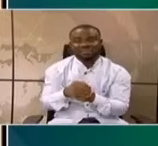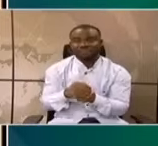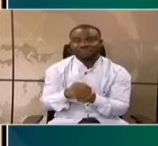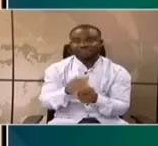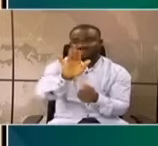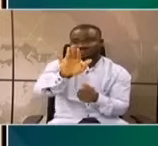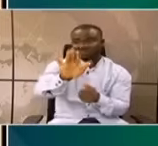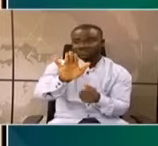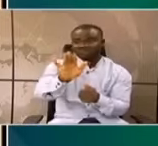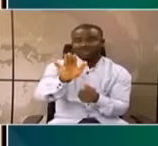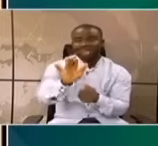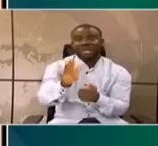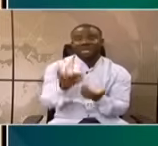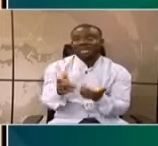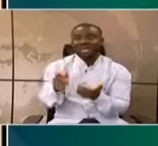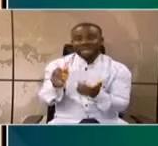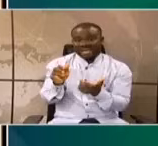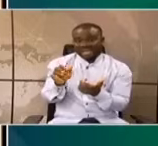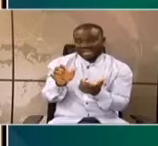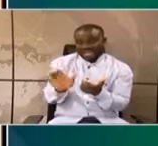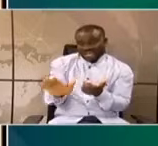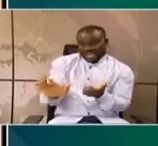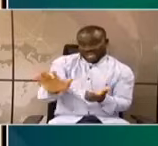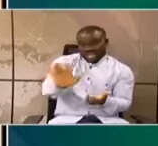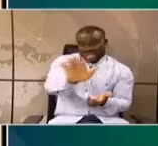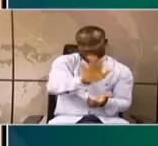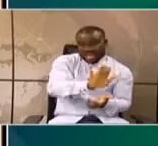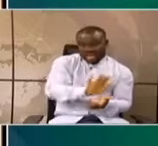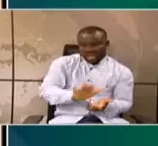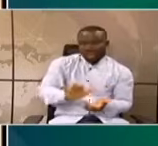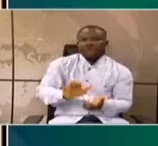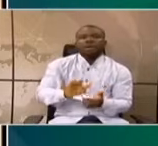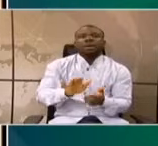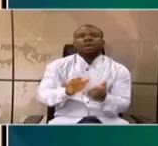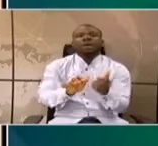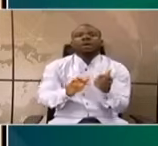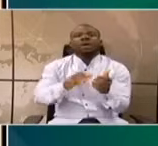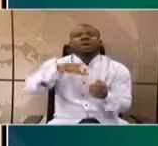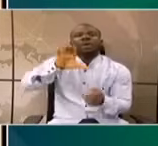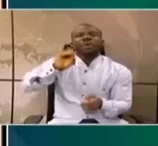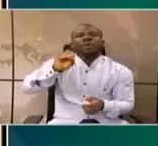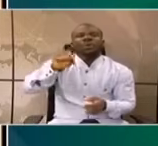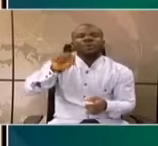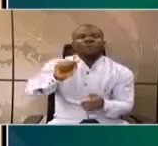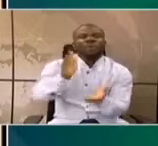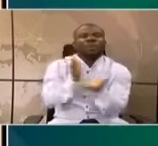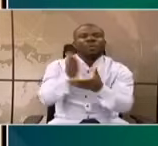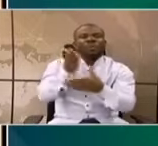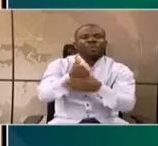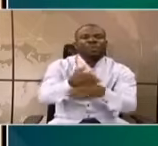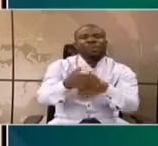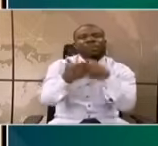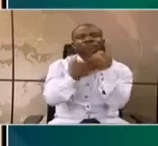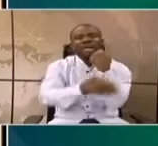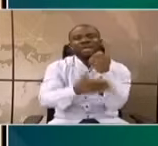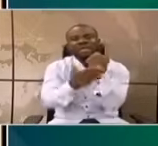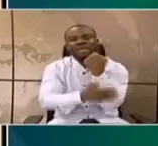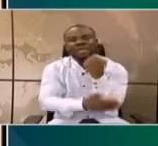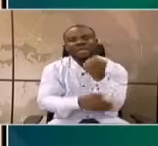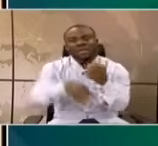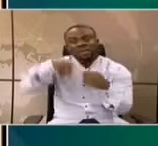Same way, so they do a cocoa, Bayre, Mankani, Bayre, Jenny, Meko,